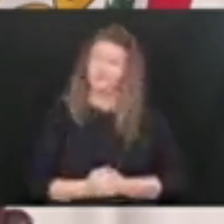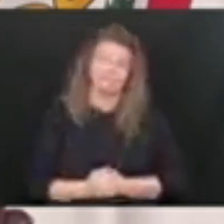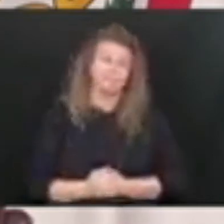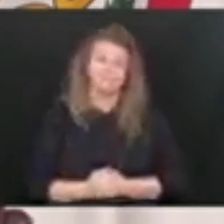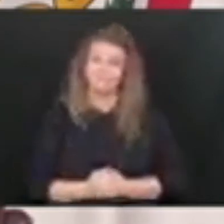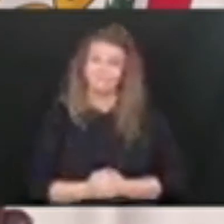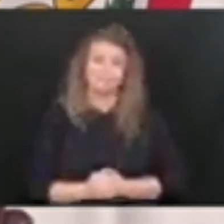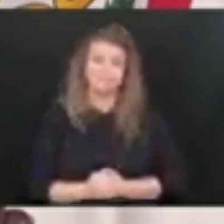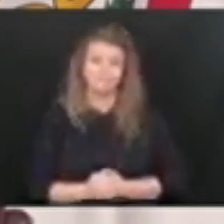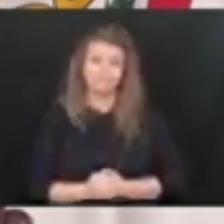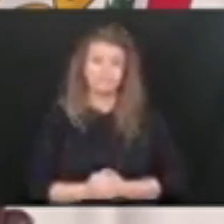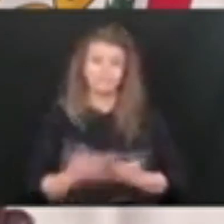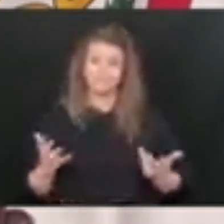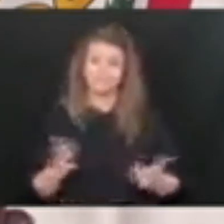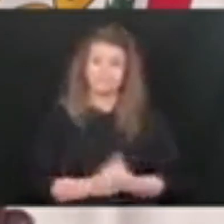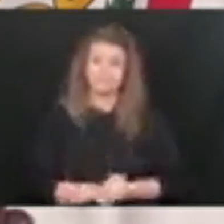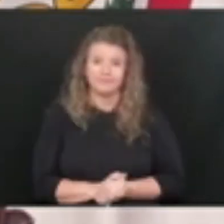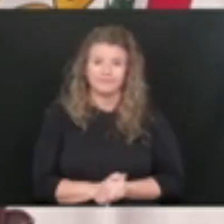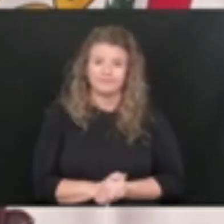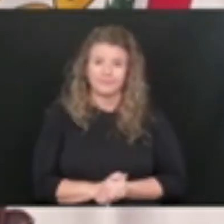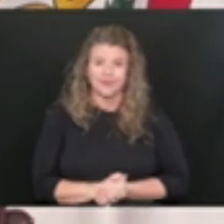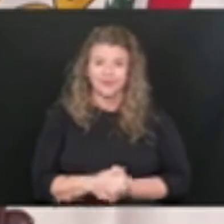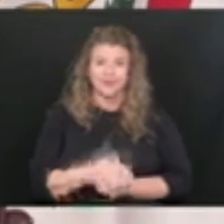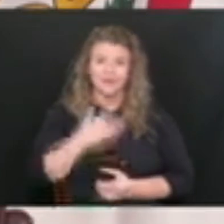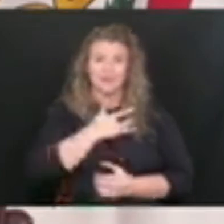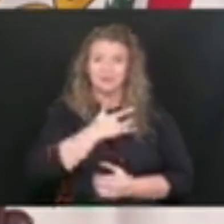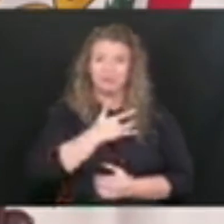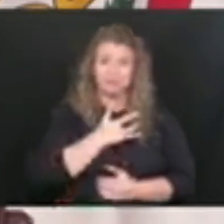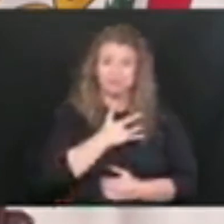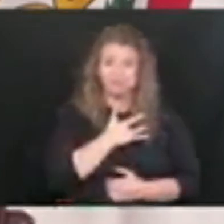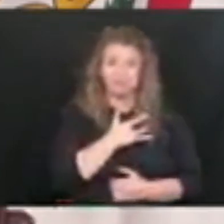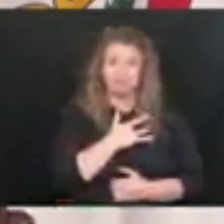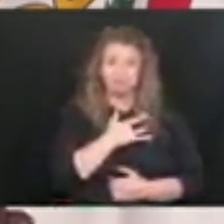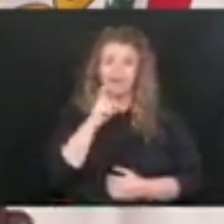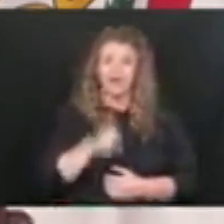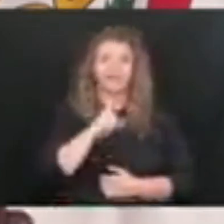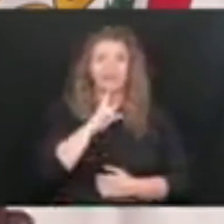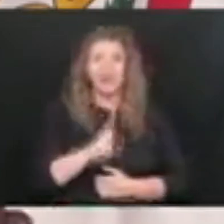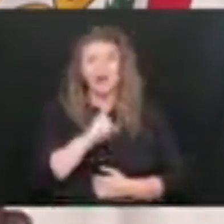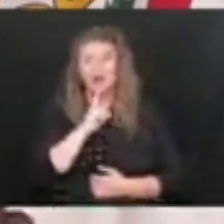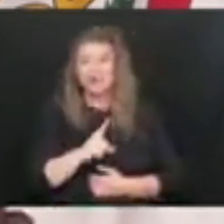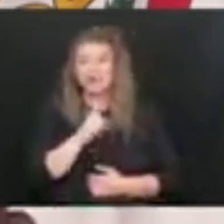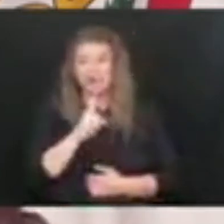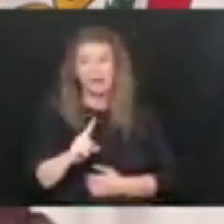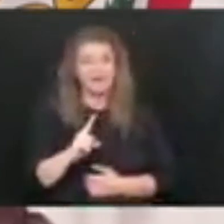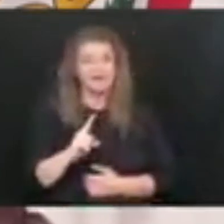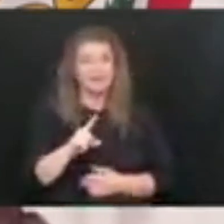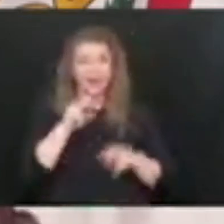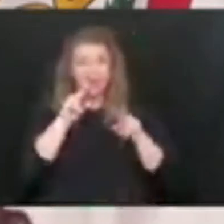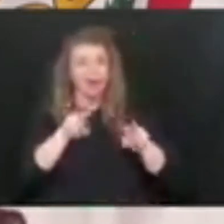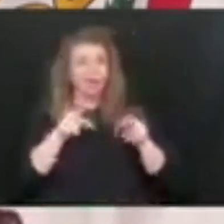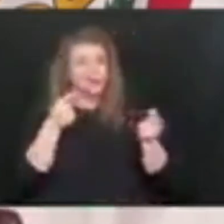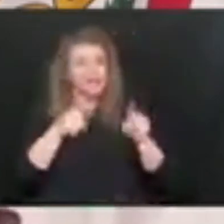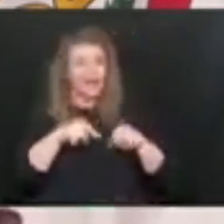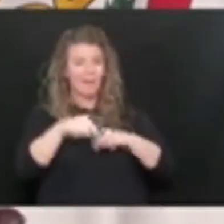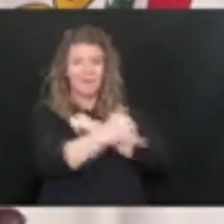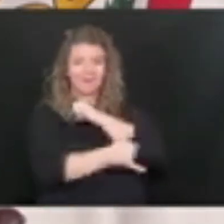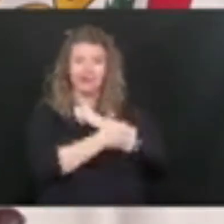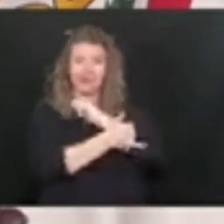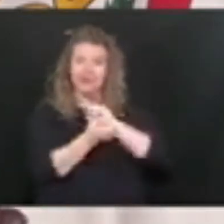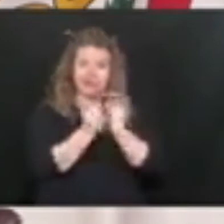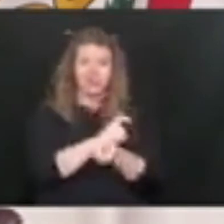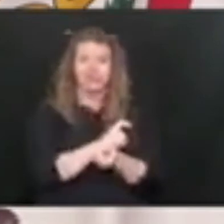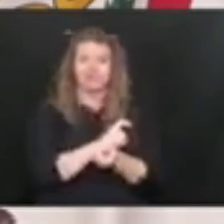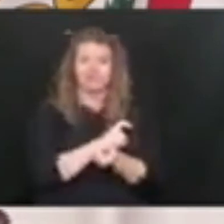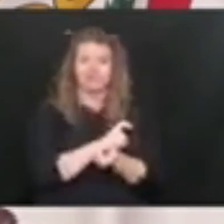daggone, we gotta really push the reset button in this country in a lot of ways.